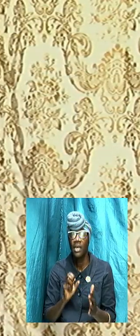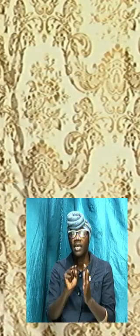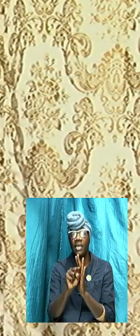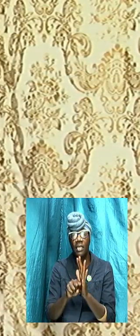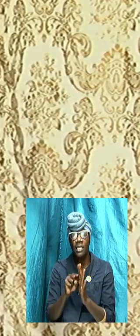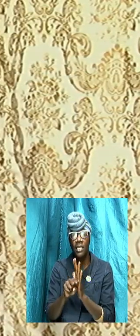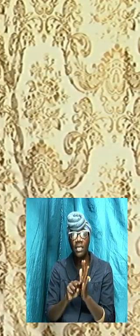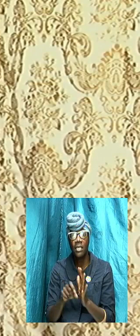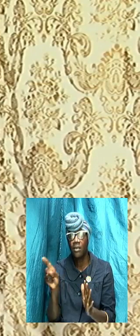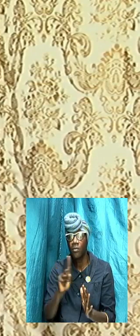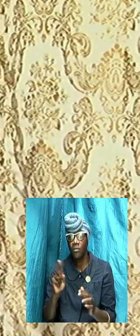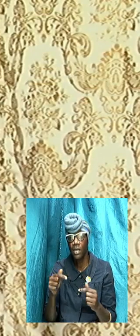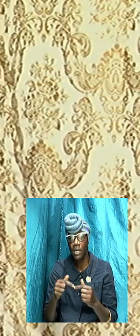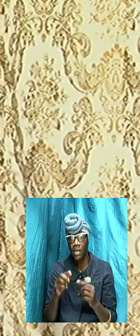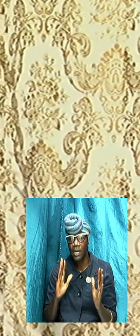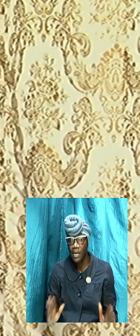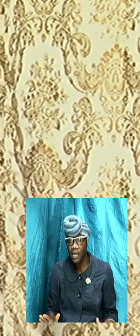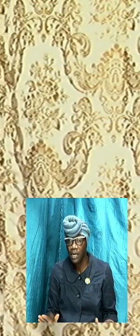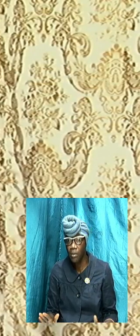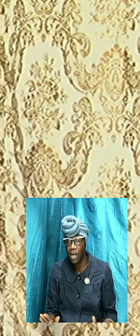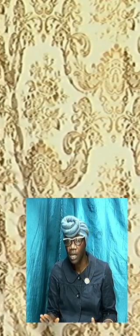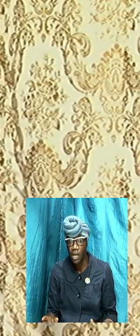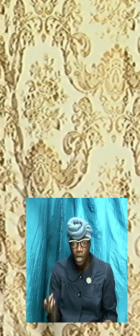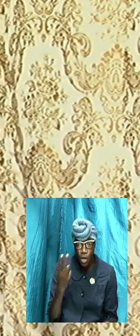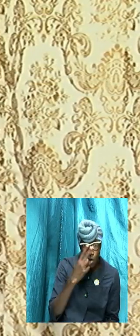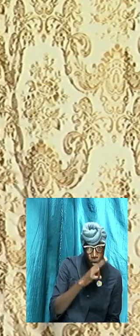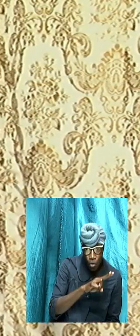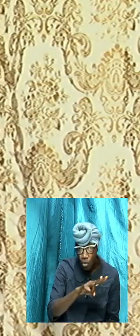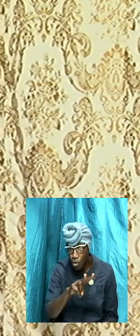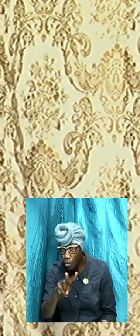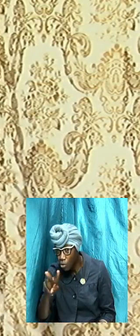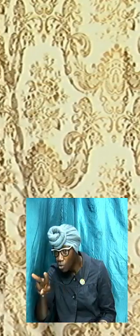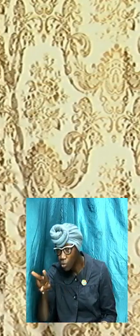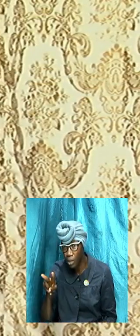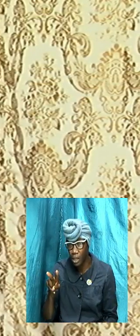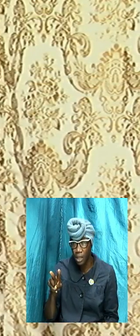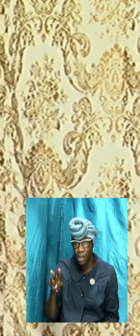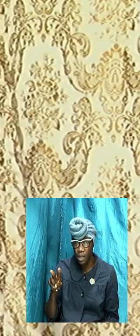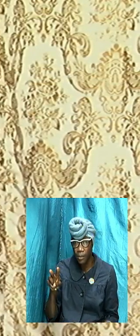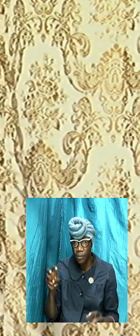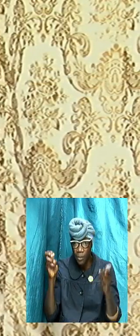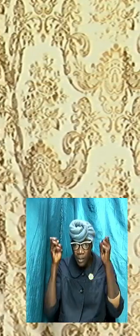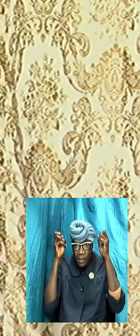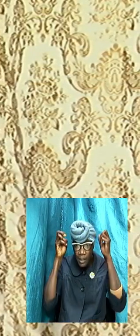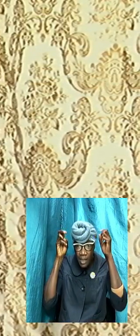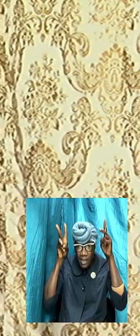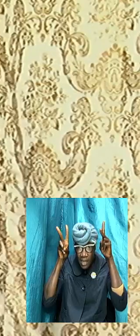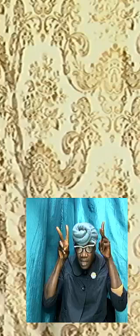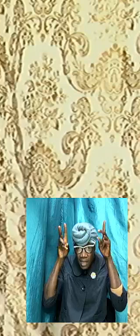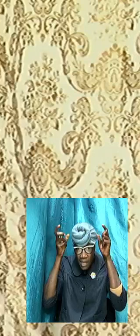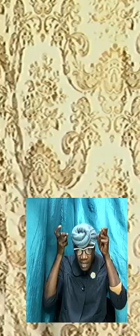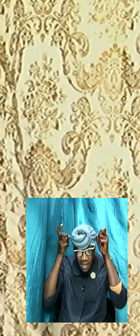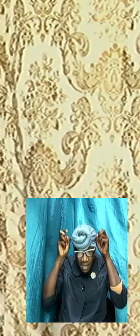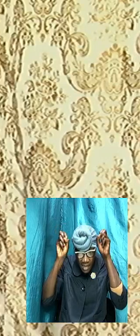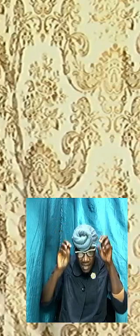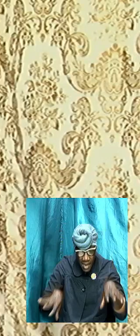where the enemy is rampant, in a season, amen, where the devil seemingly